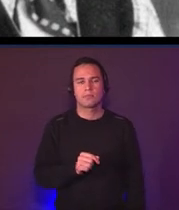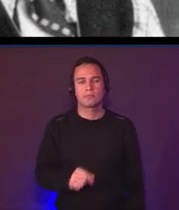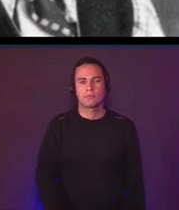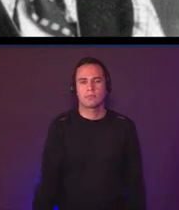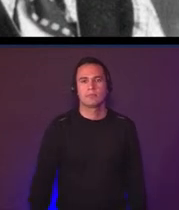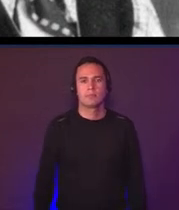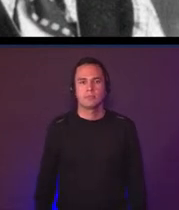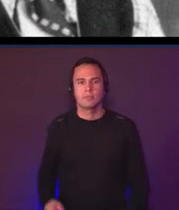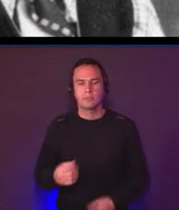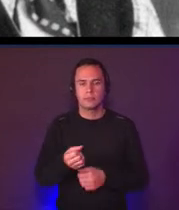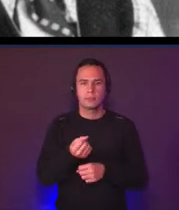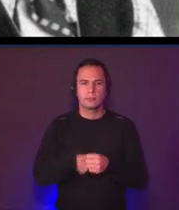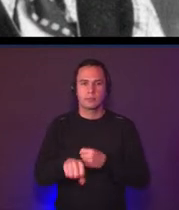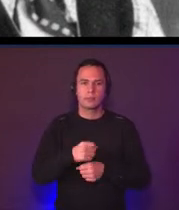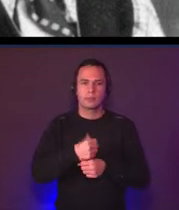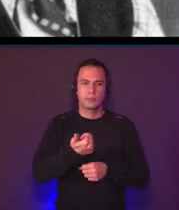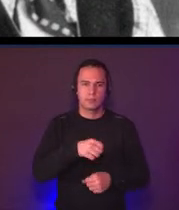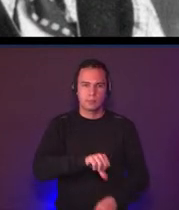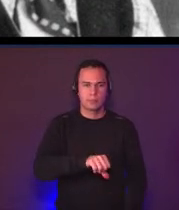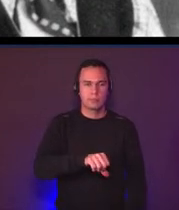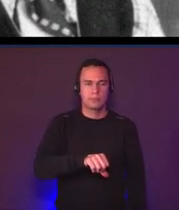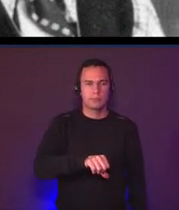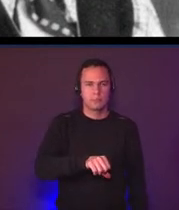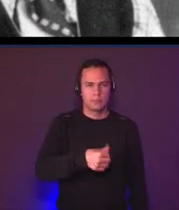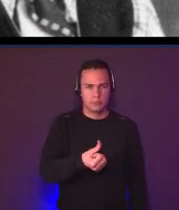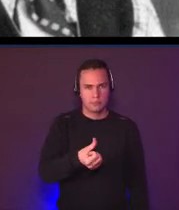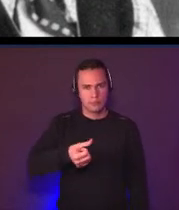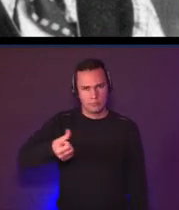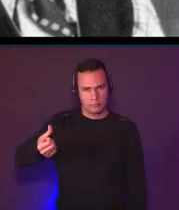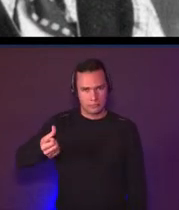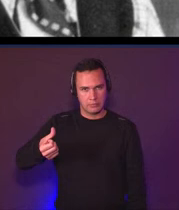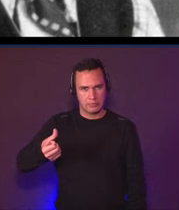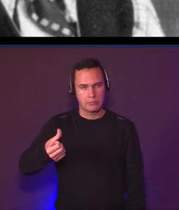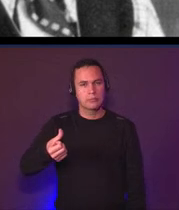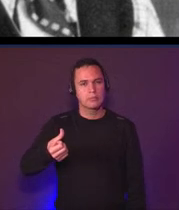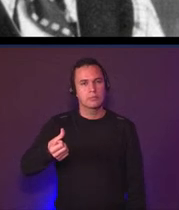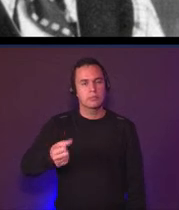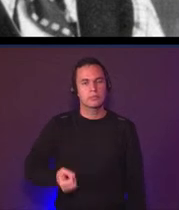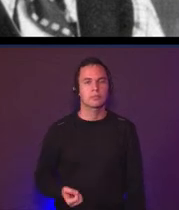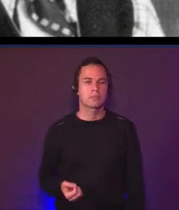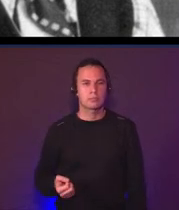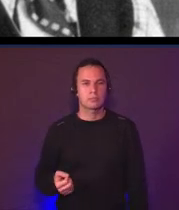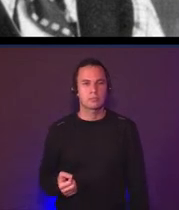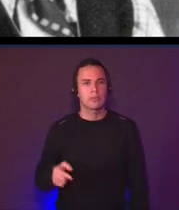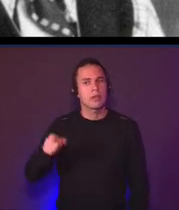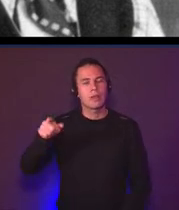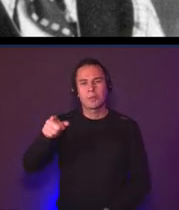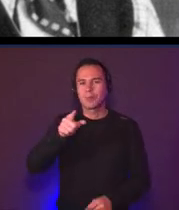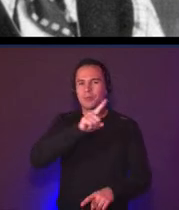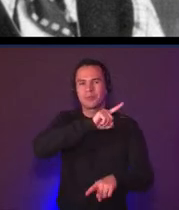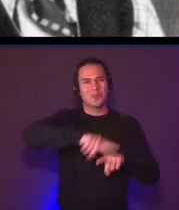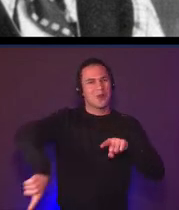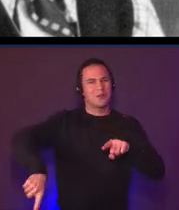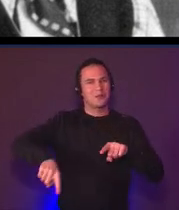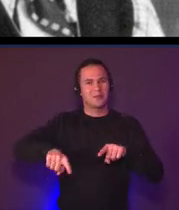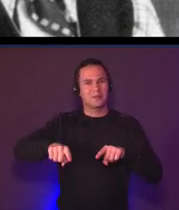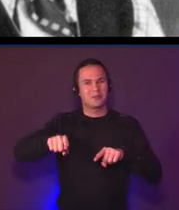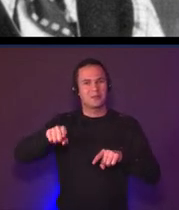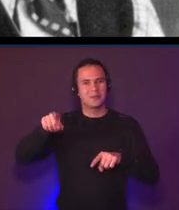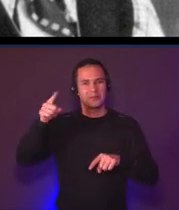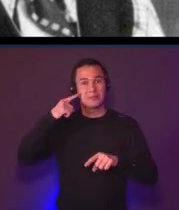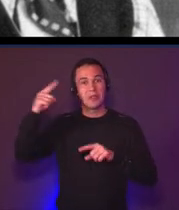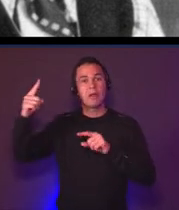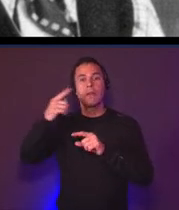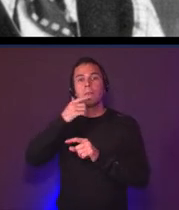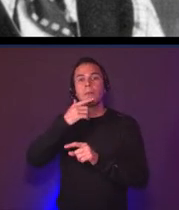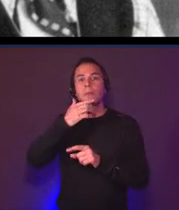in 1966, it was still illegal for me to marry the person that I married. This is a picture of my husband and I when we were in